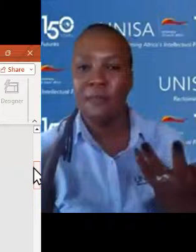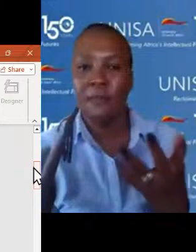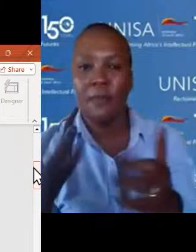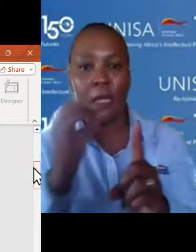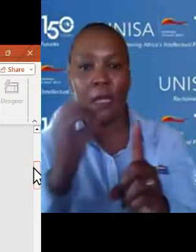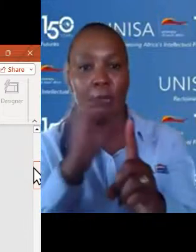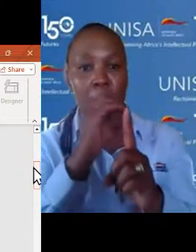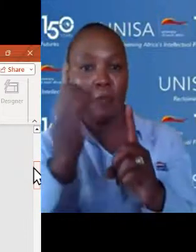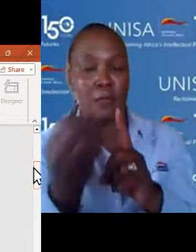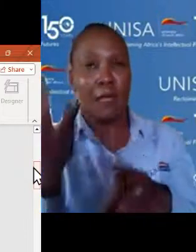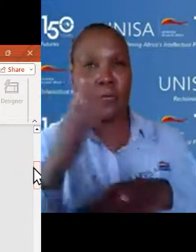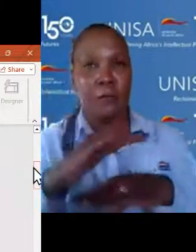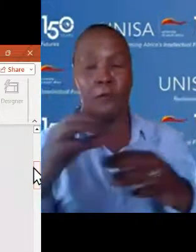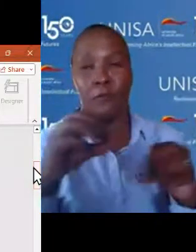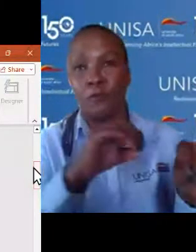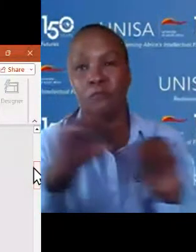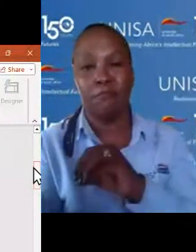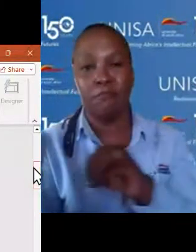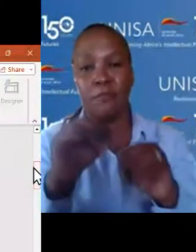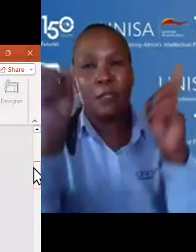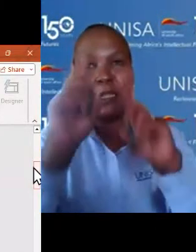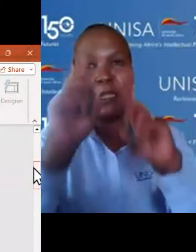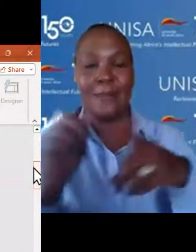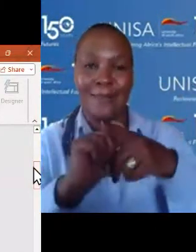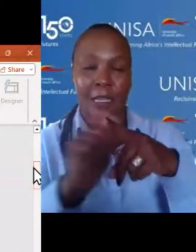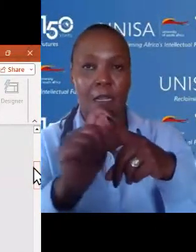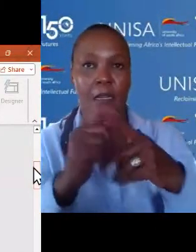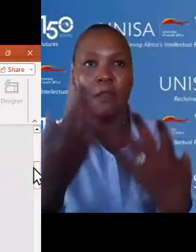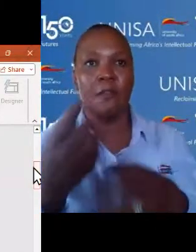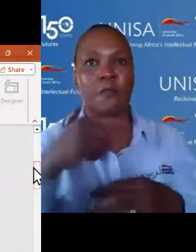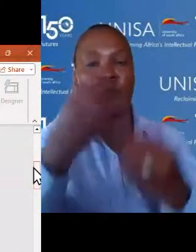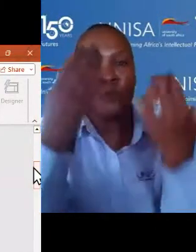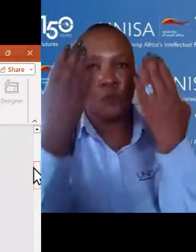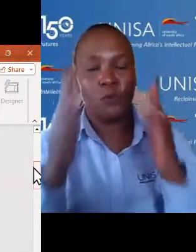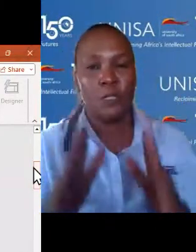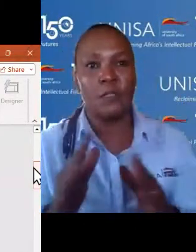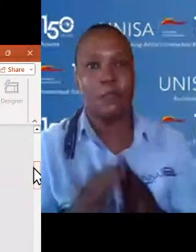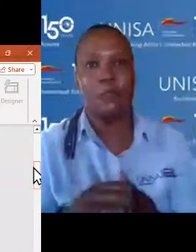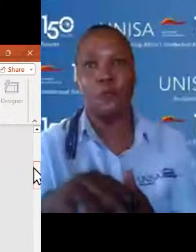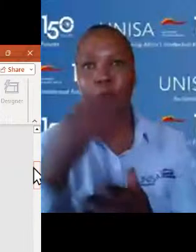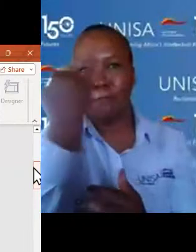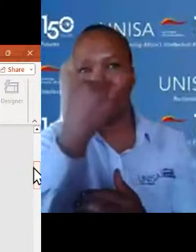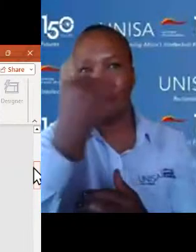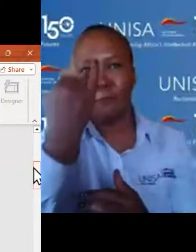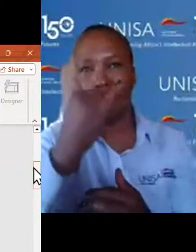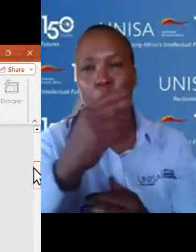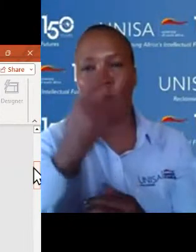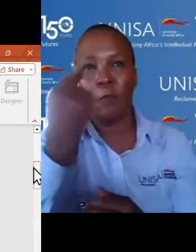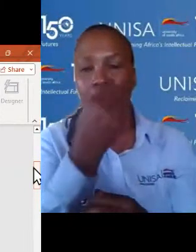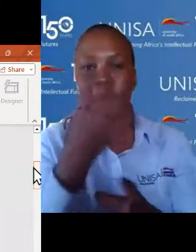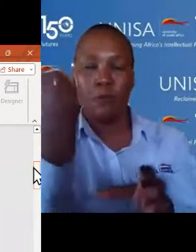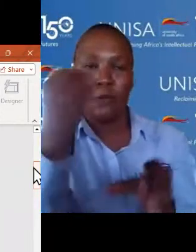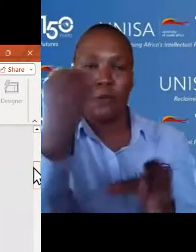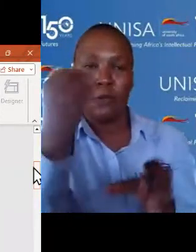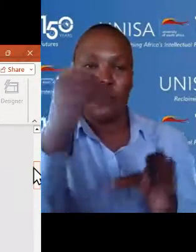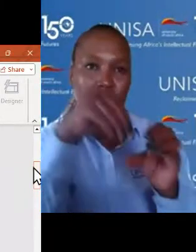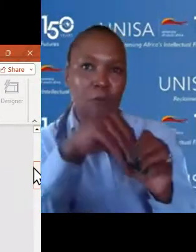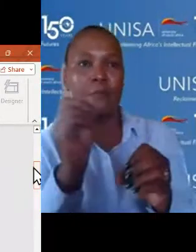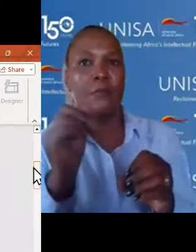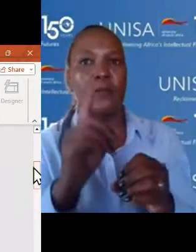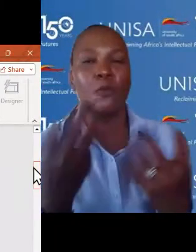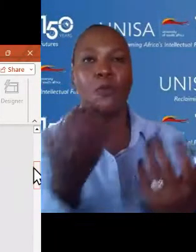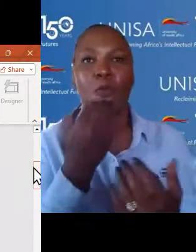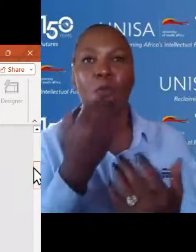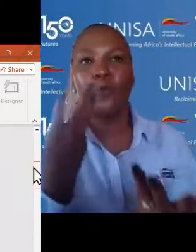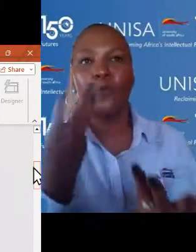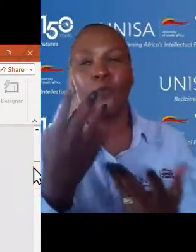mobility is actually specialized training for students who are visually impaired. That would include students that are